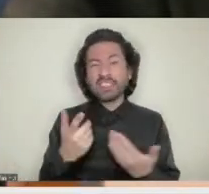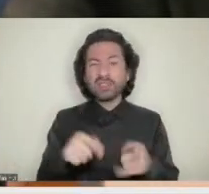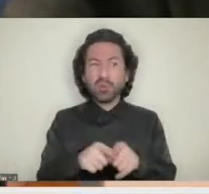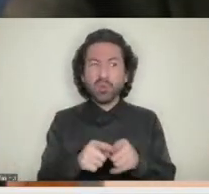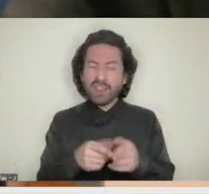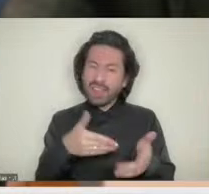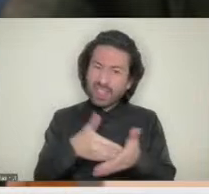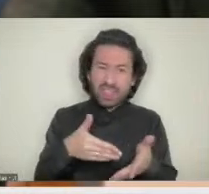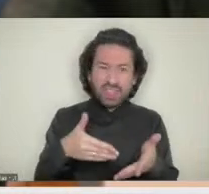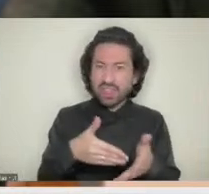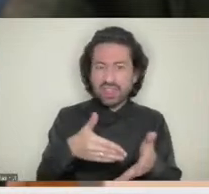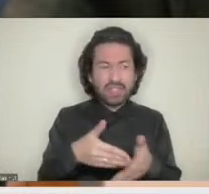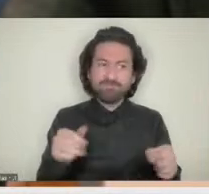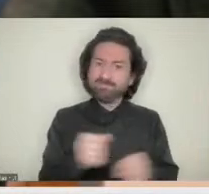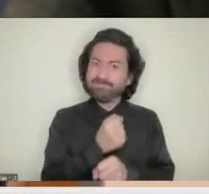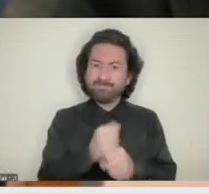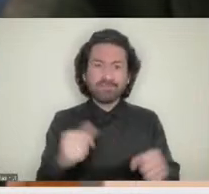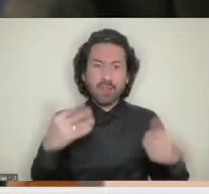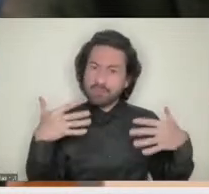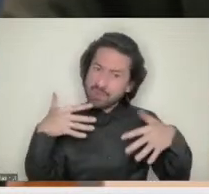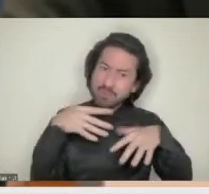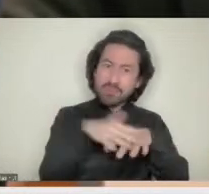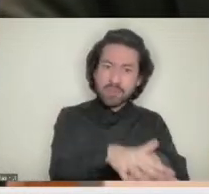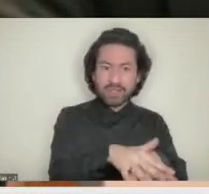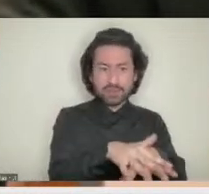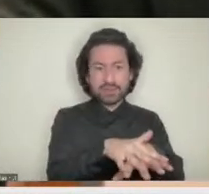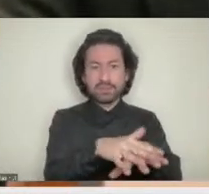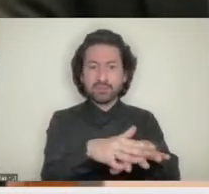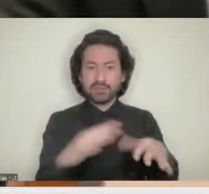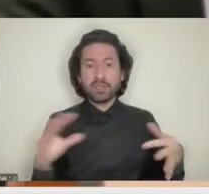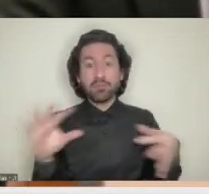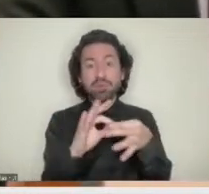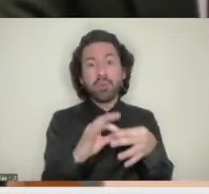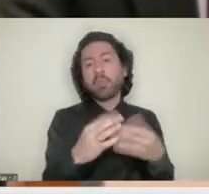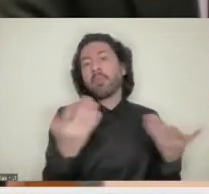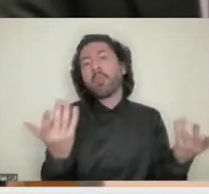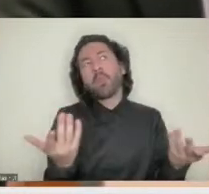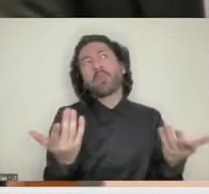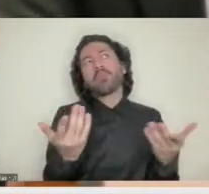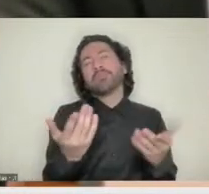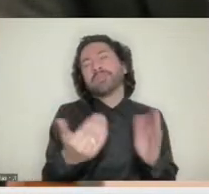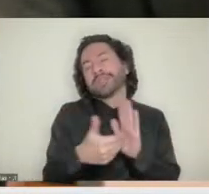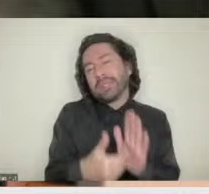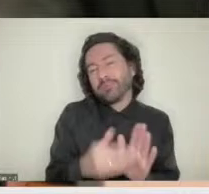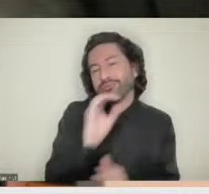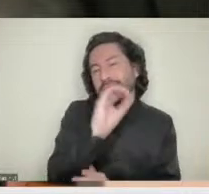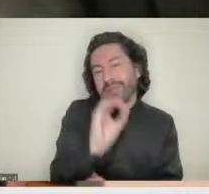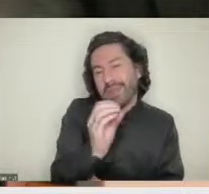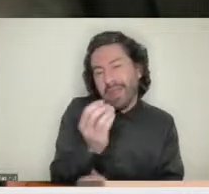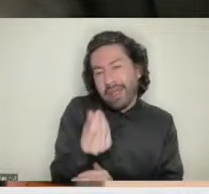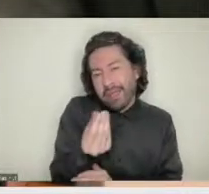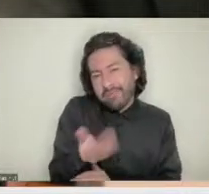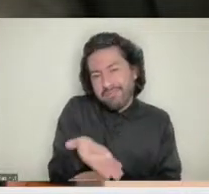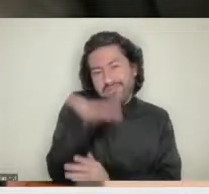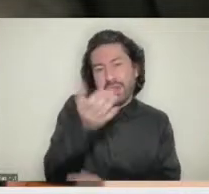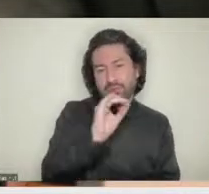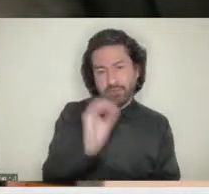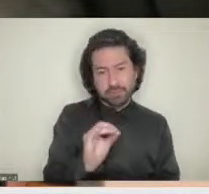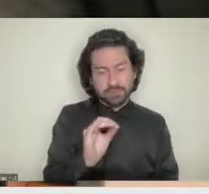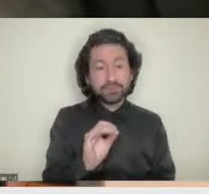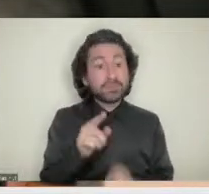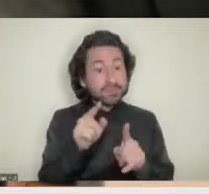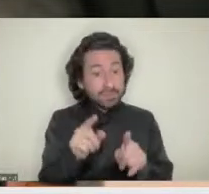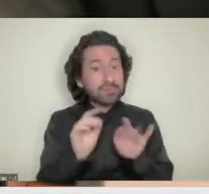are implementation difficulties in the adjustment and indexation to inflation, for example. It's